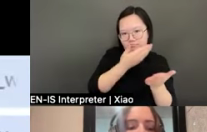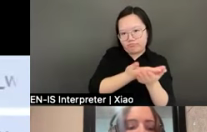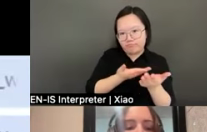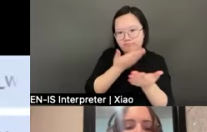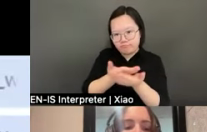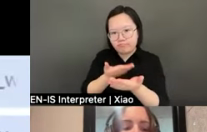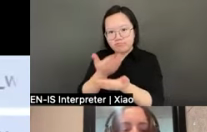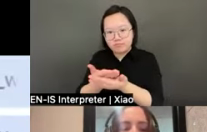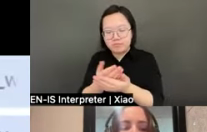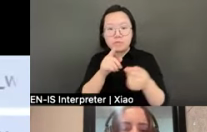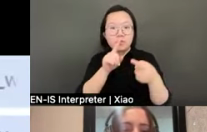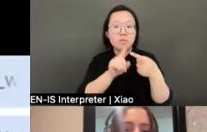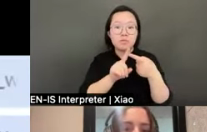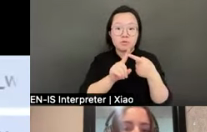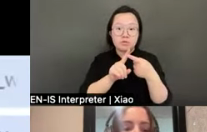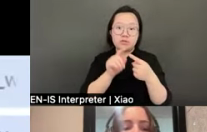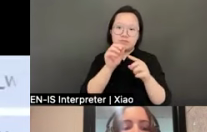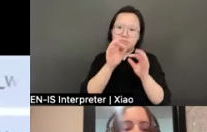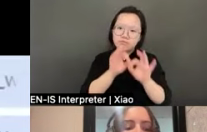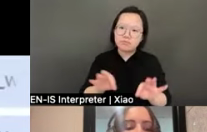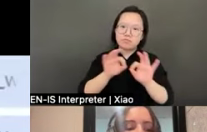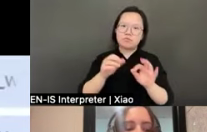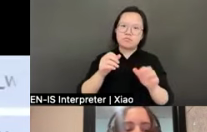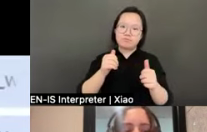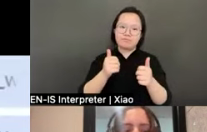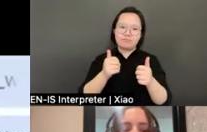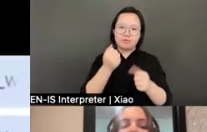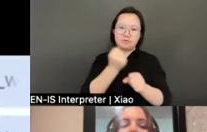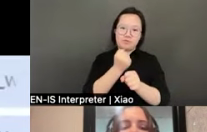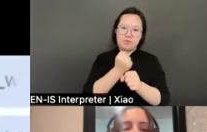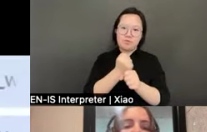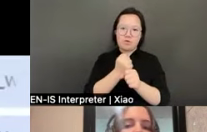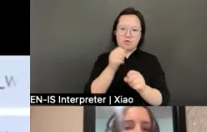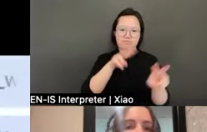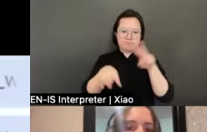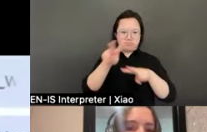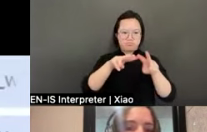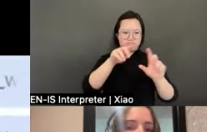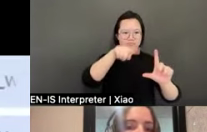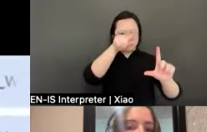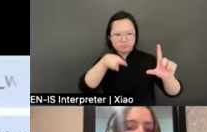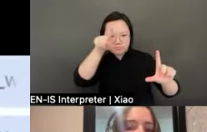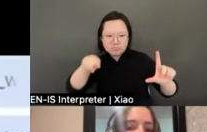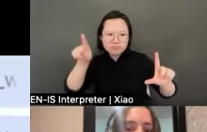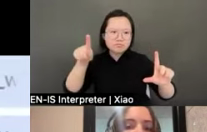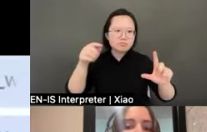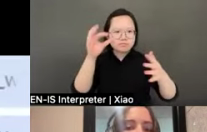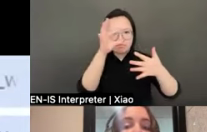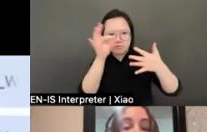what help measure your progress against your objectives. And here we're really asking you